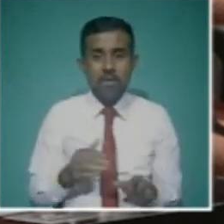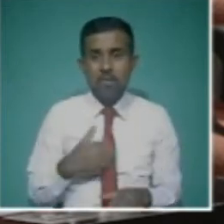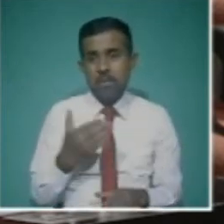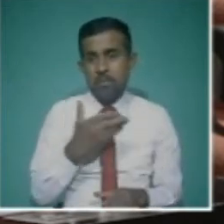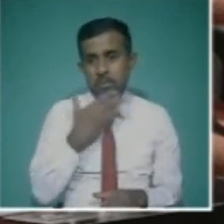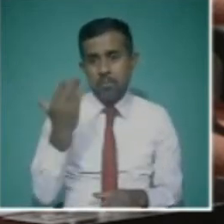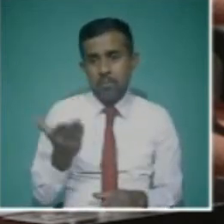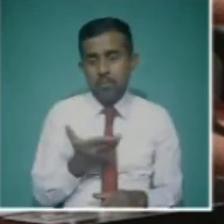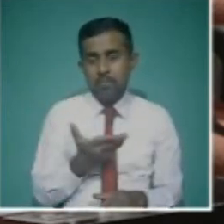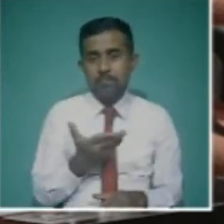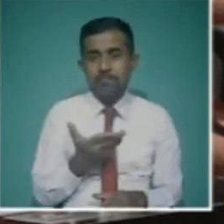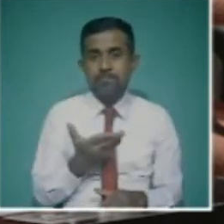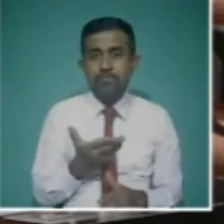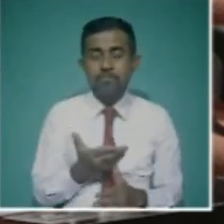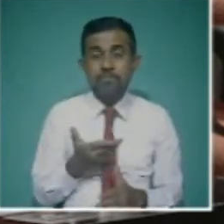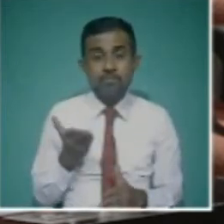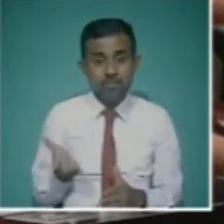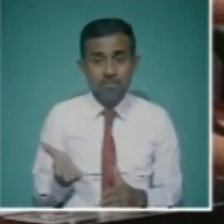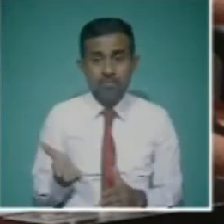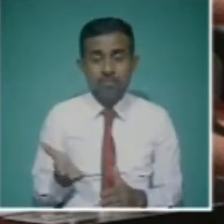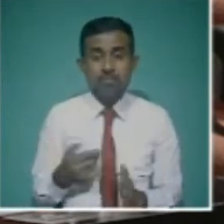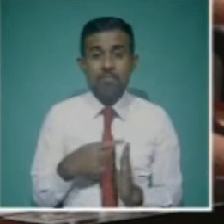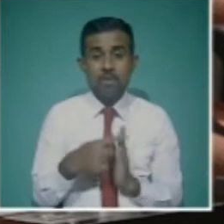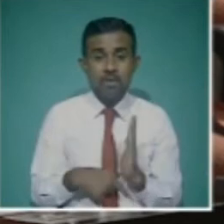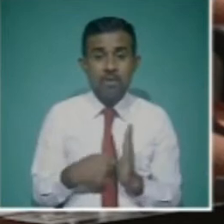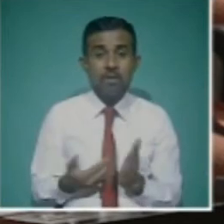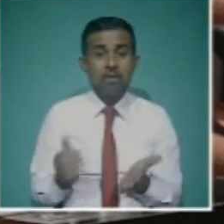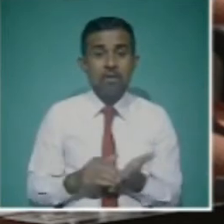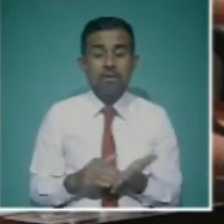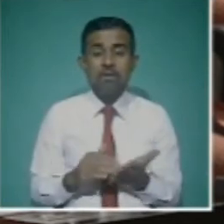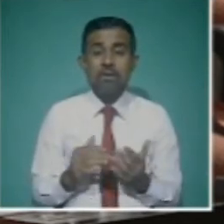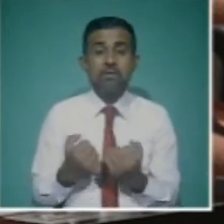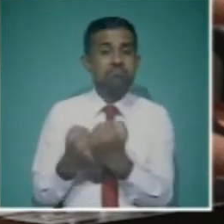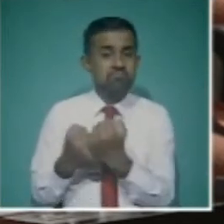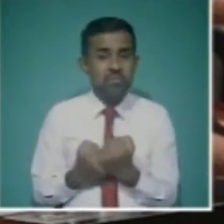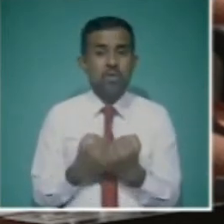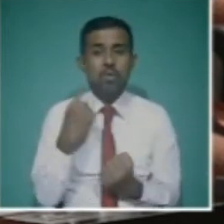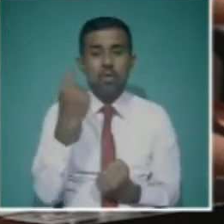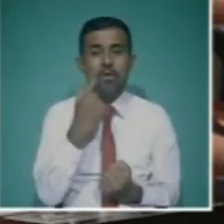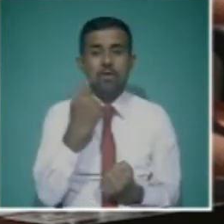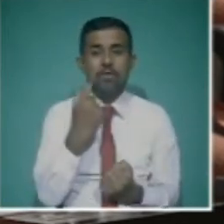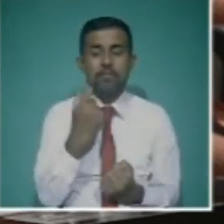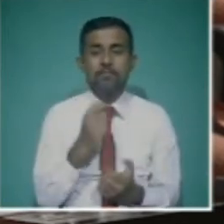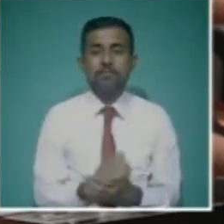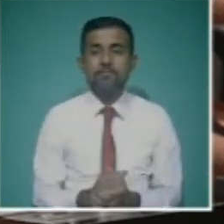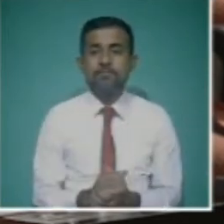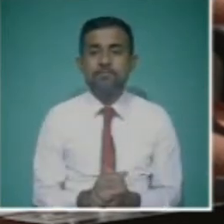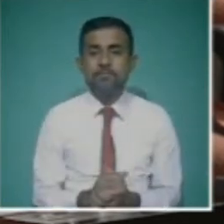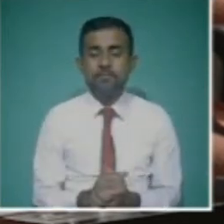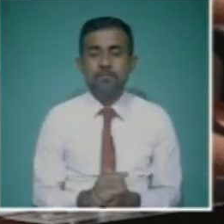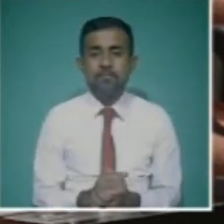refinance the country in a way that we do away with this ridiculous